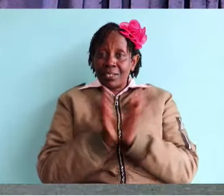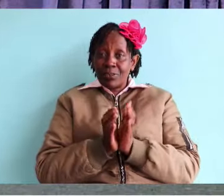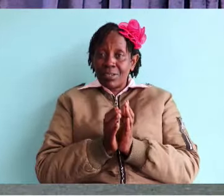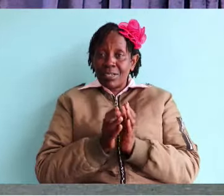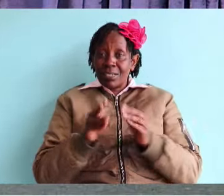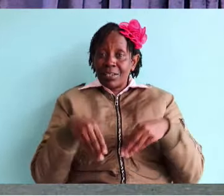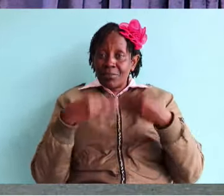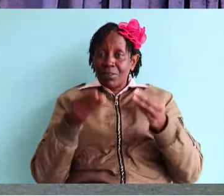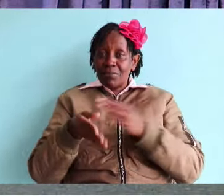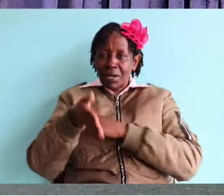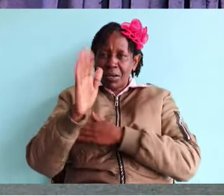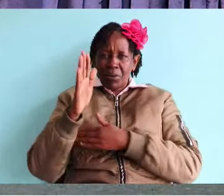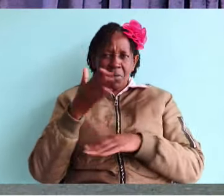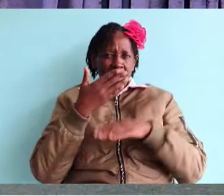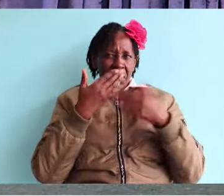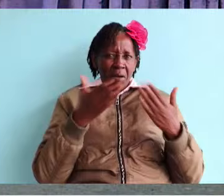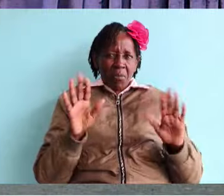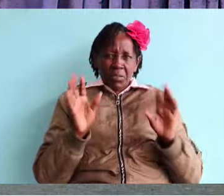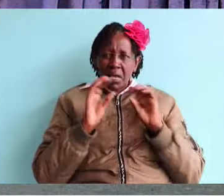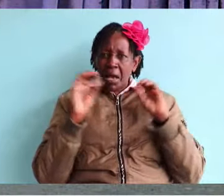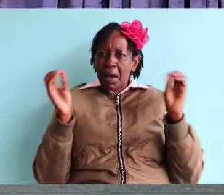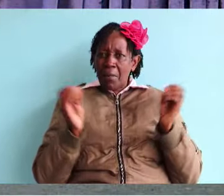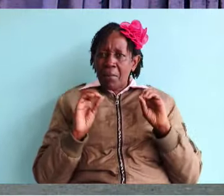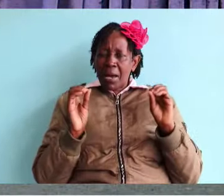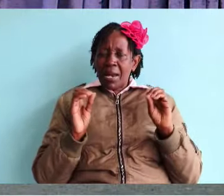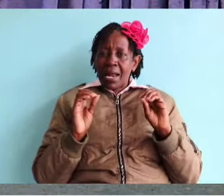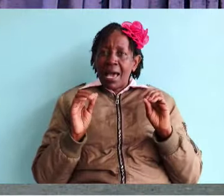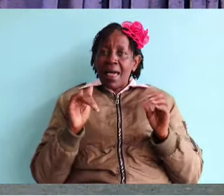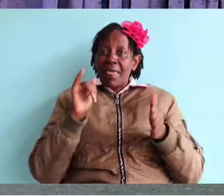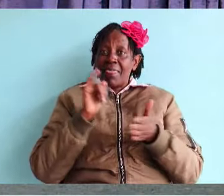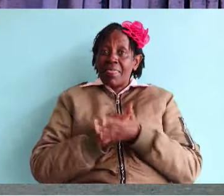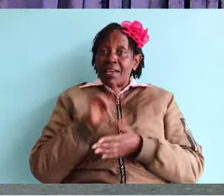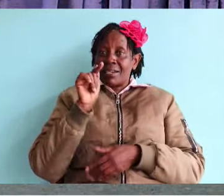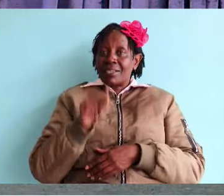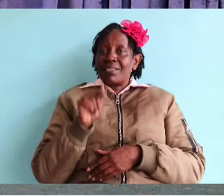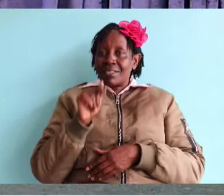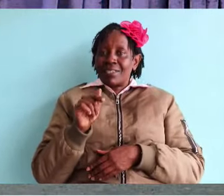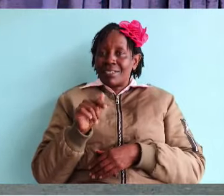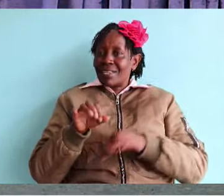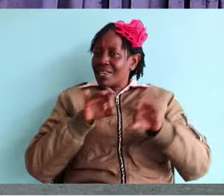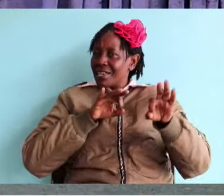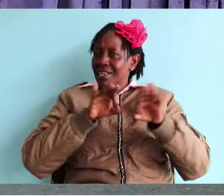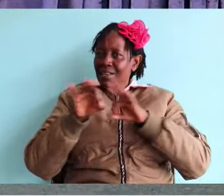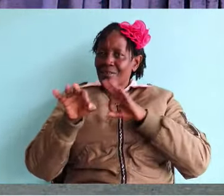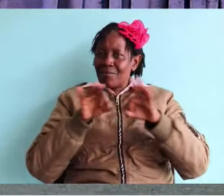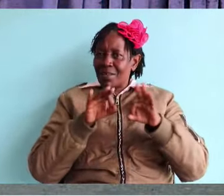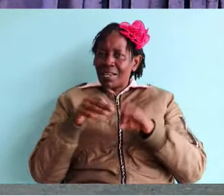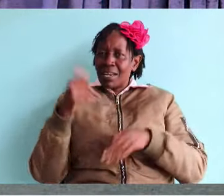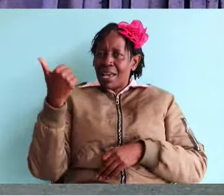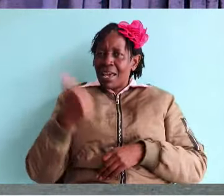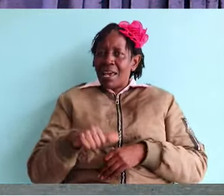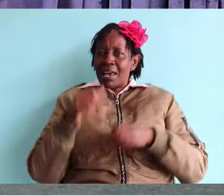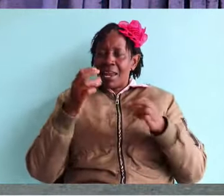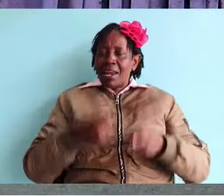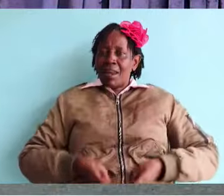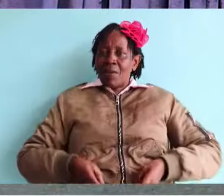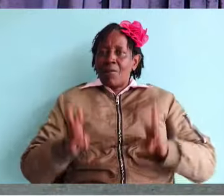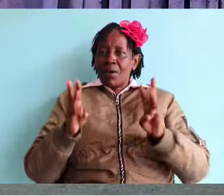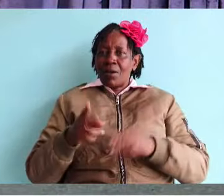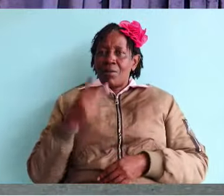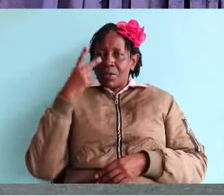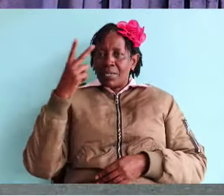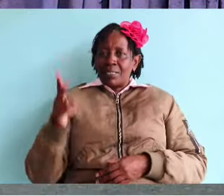indeed God's doing, and you can say that this cannot be explained in any way. You see even in verse